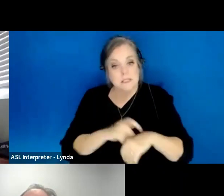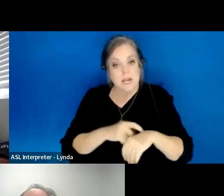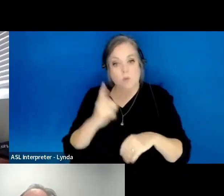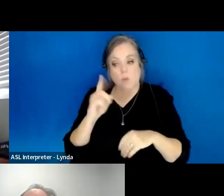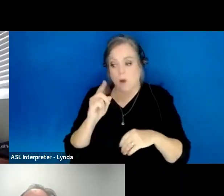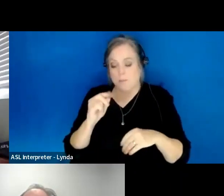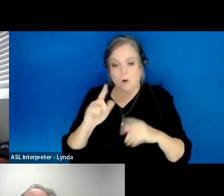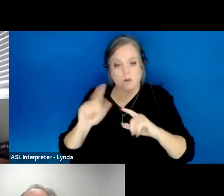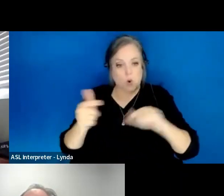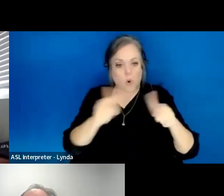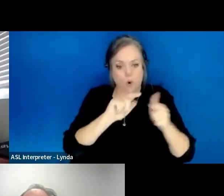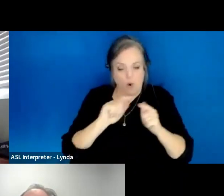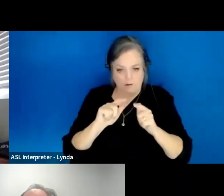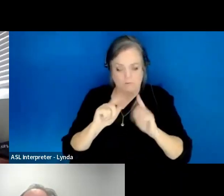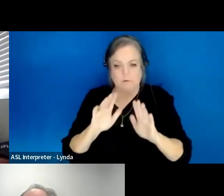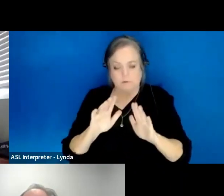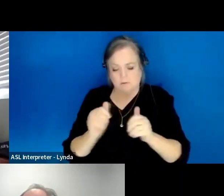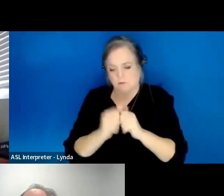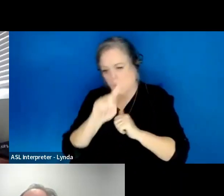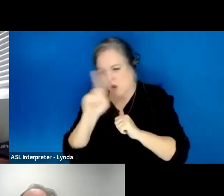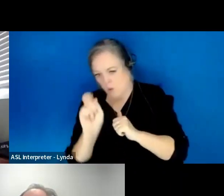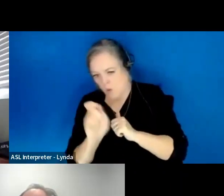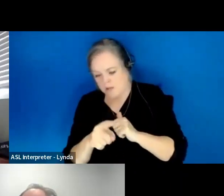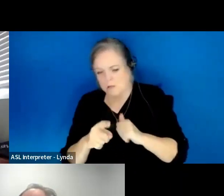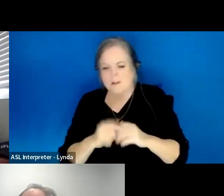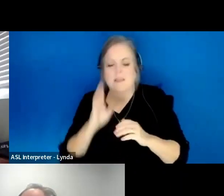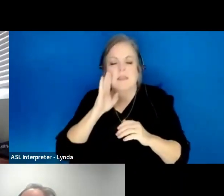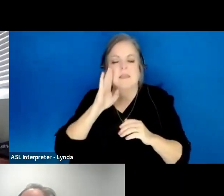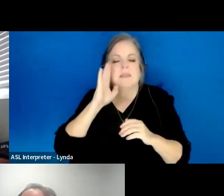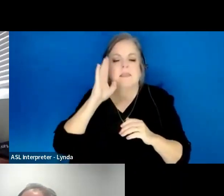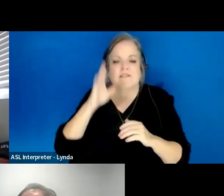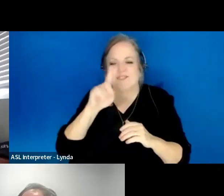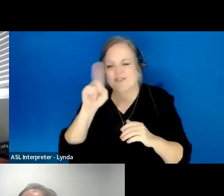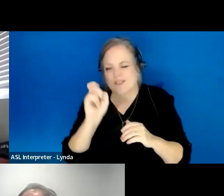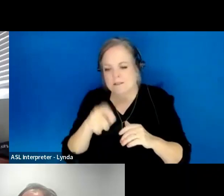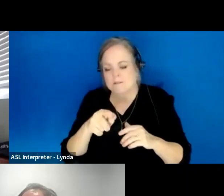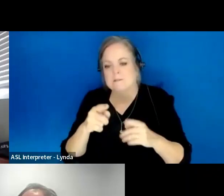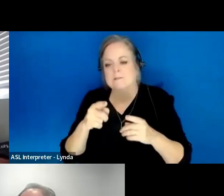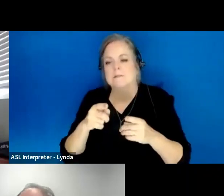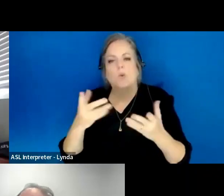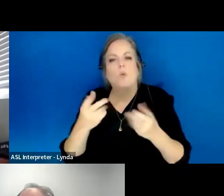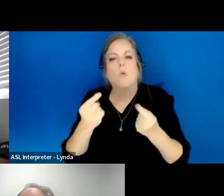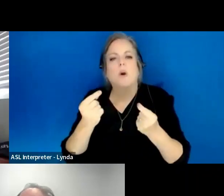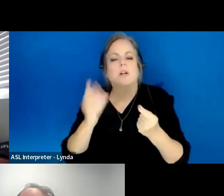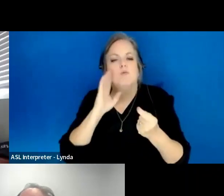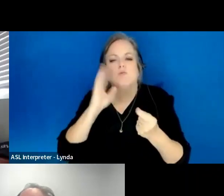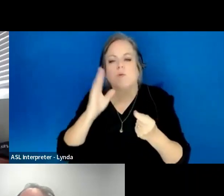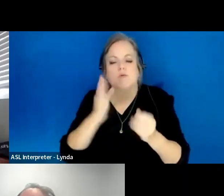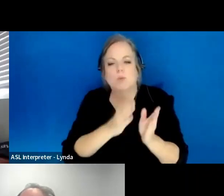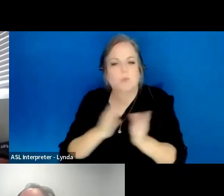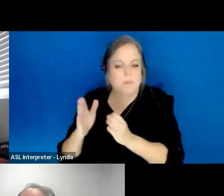more go around here with a question, and it's I guess a future question. What are you going to do to prepare? Like, you gave